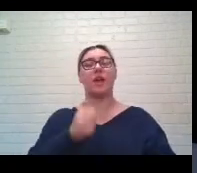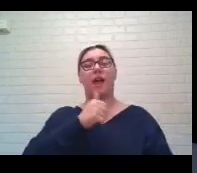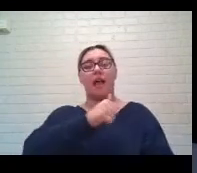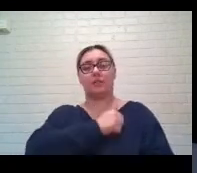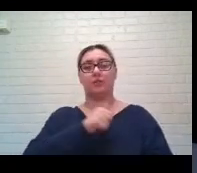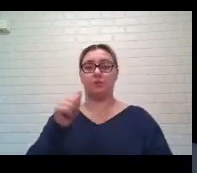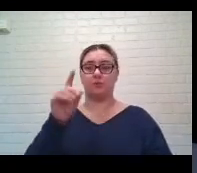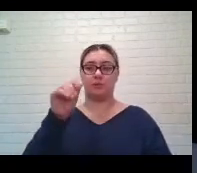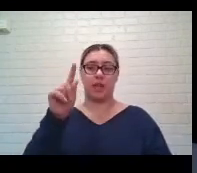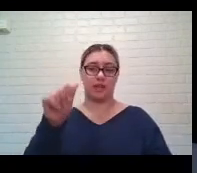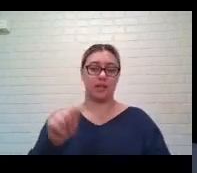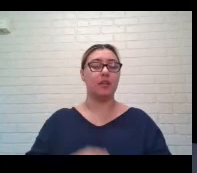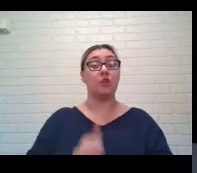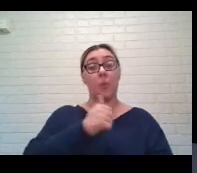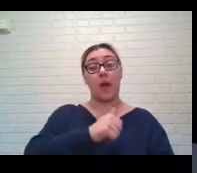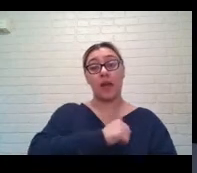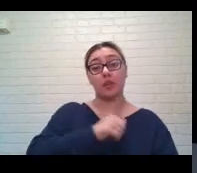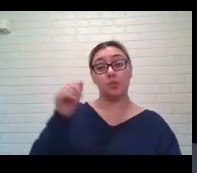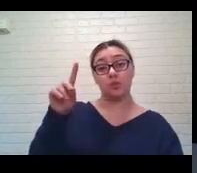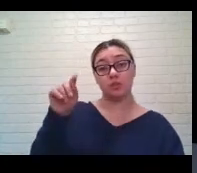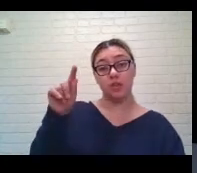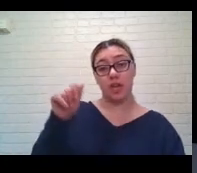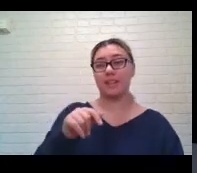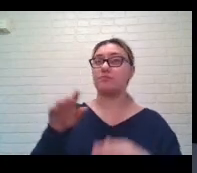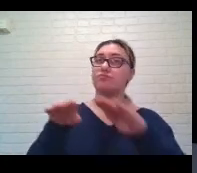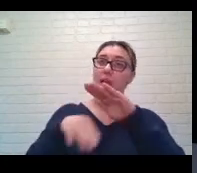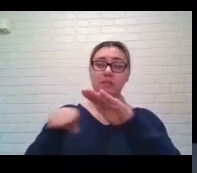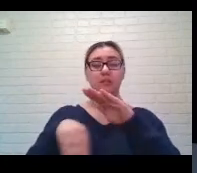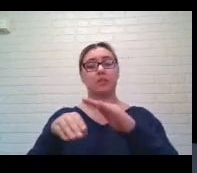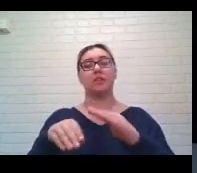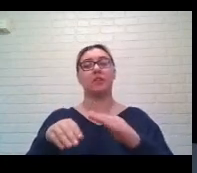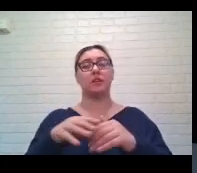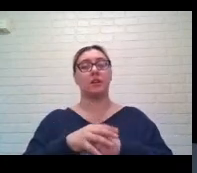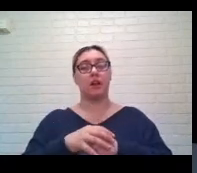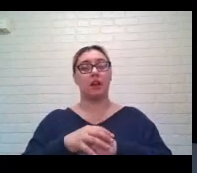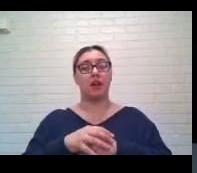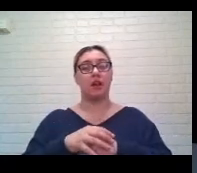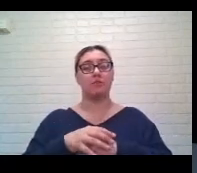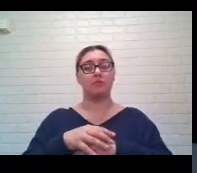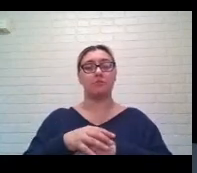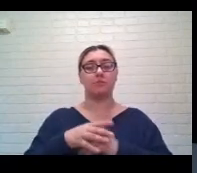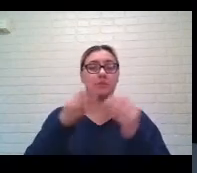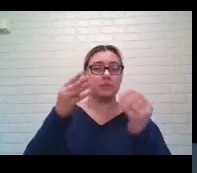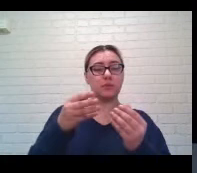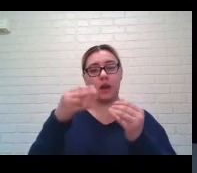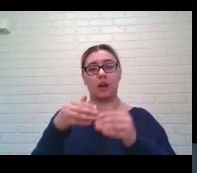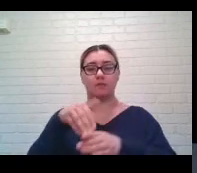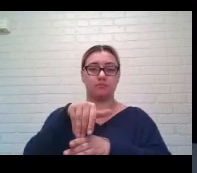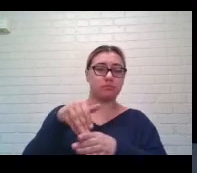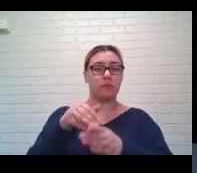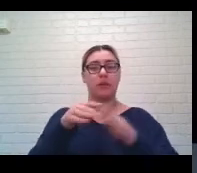data. So the attitudinal data basically is a sort of a soft line between the behavioral and attitudinal